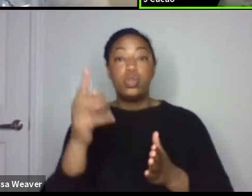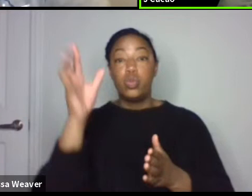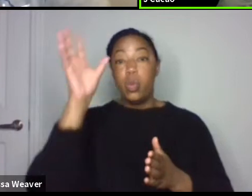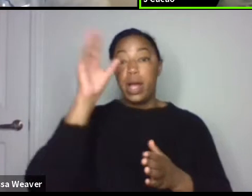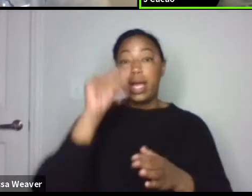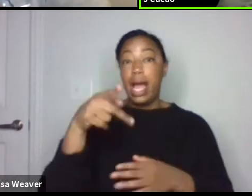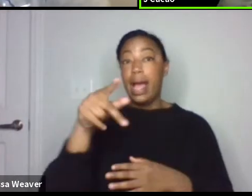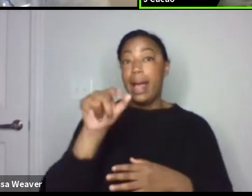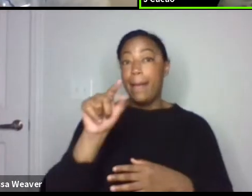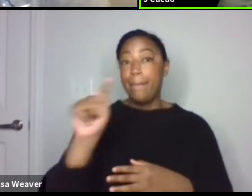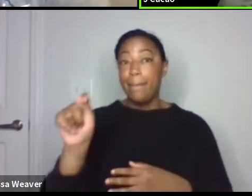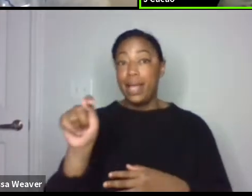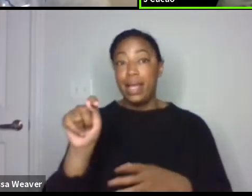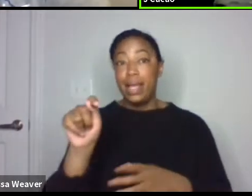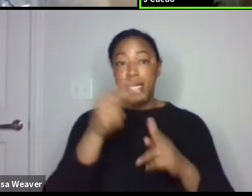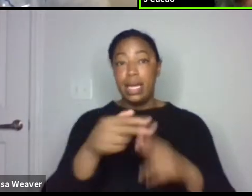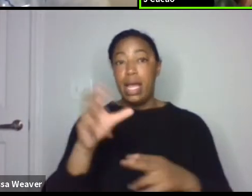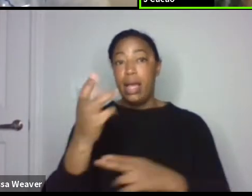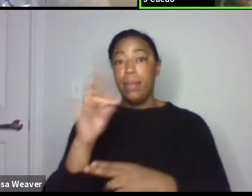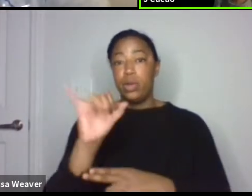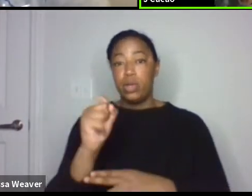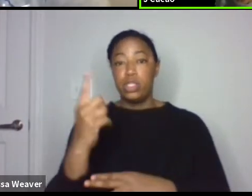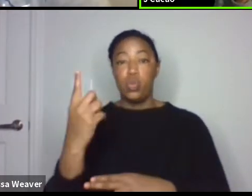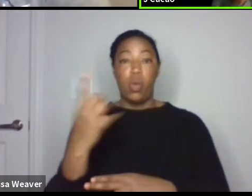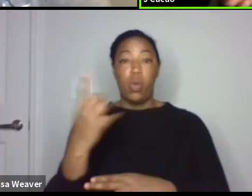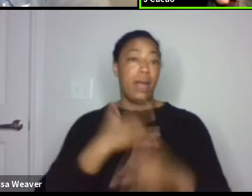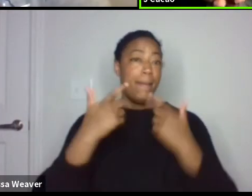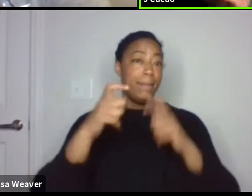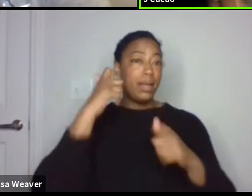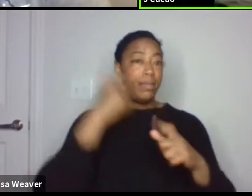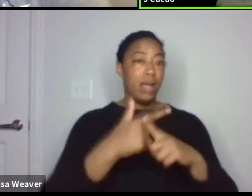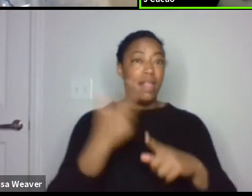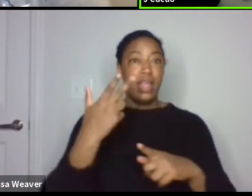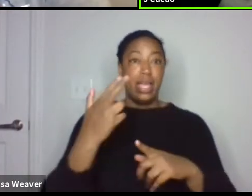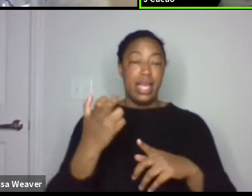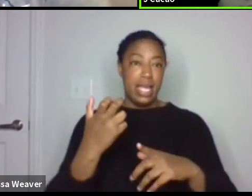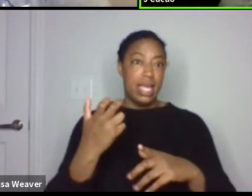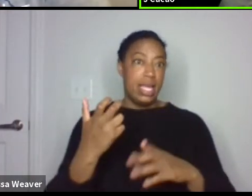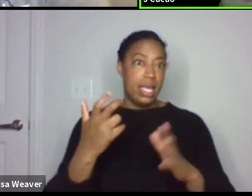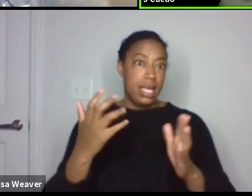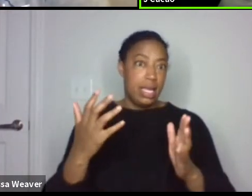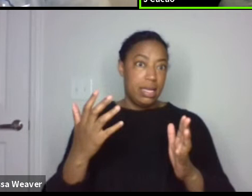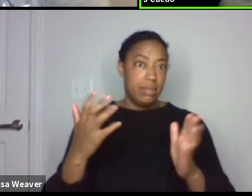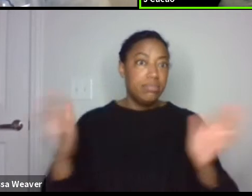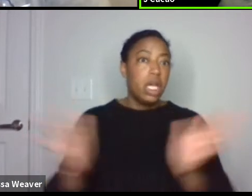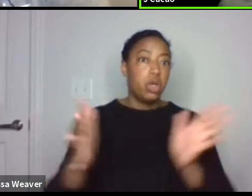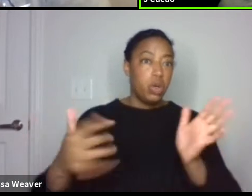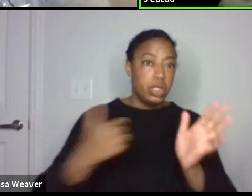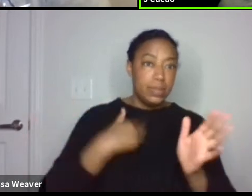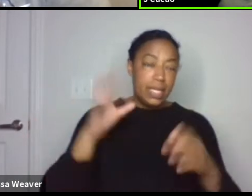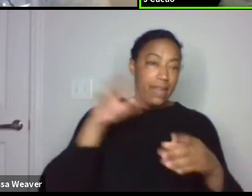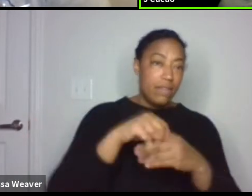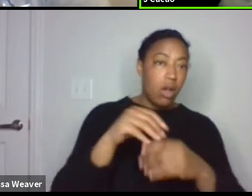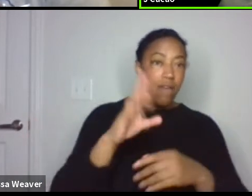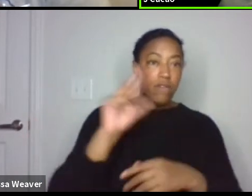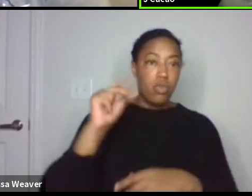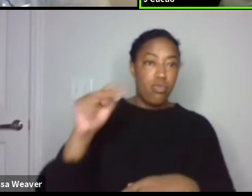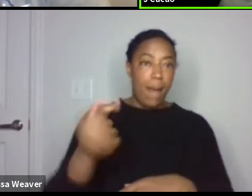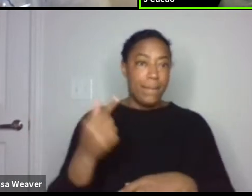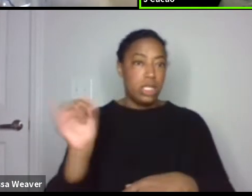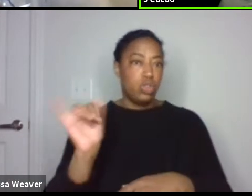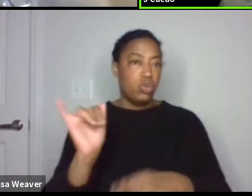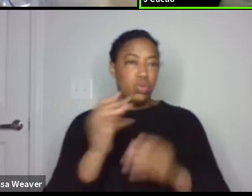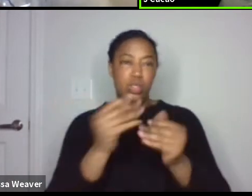named Chris, one of my big bros. He's one that kind of motivated me to get in the game too. He's dope. Couple